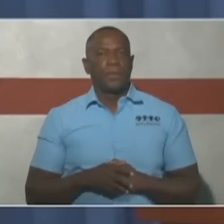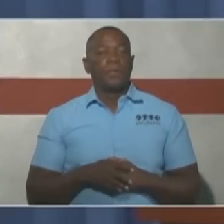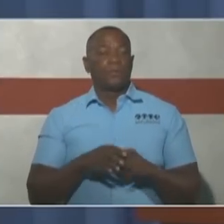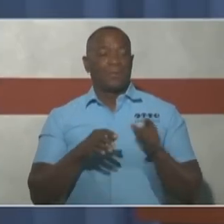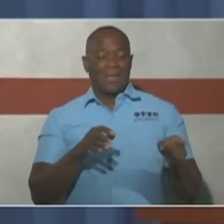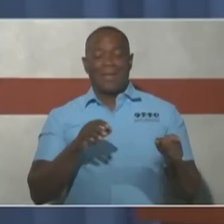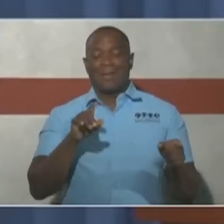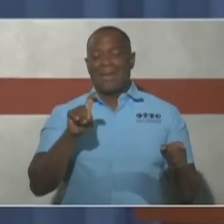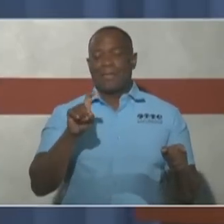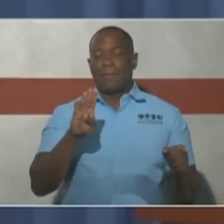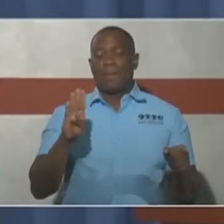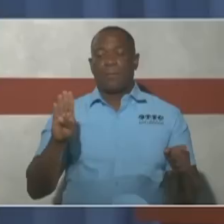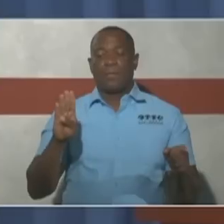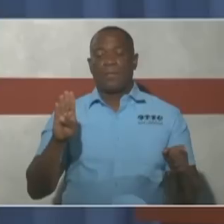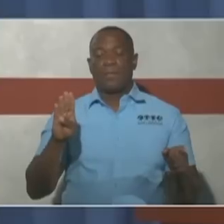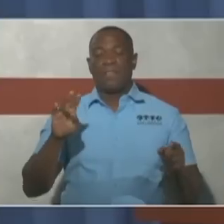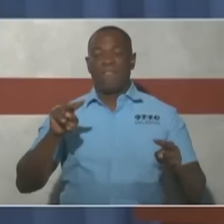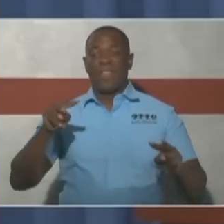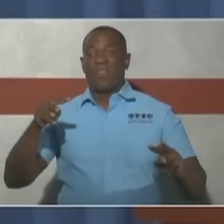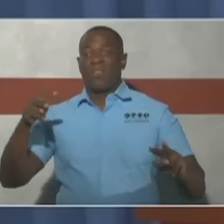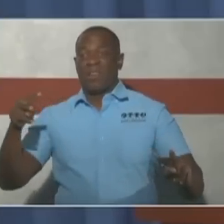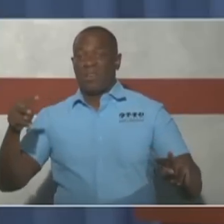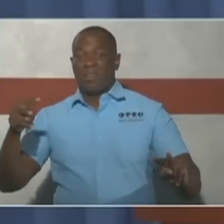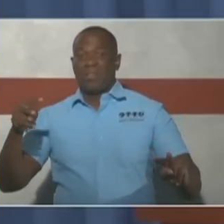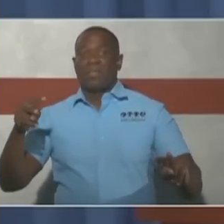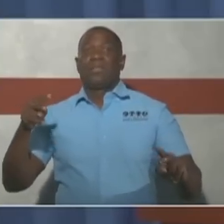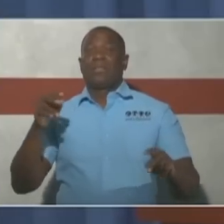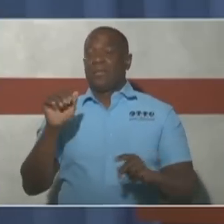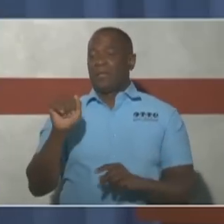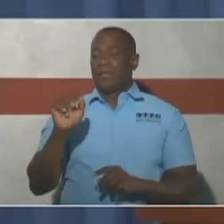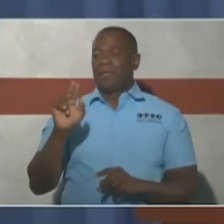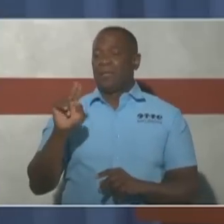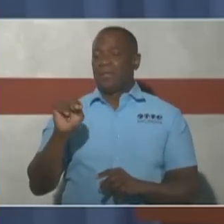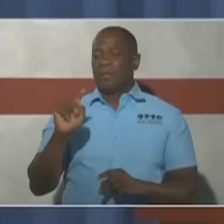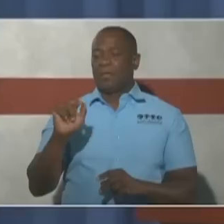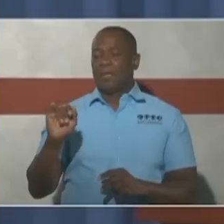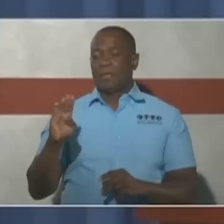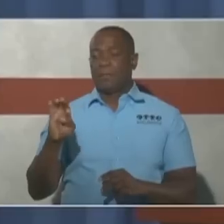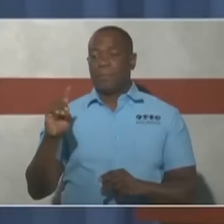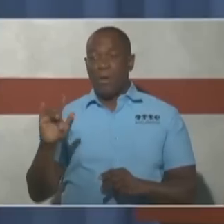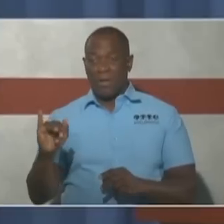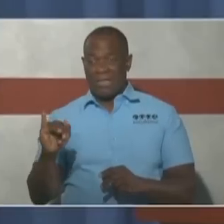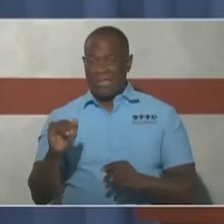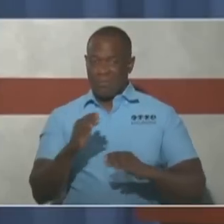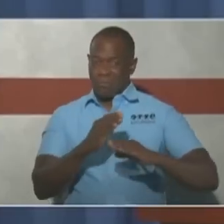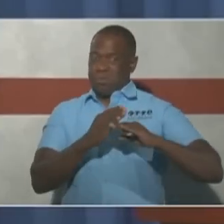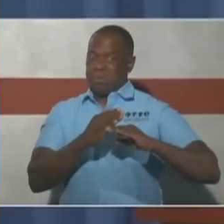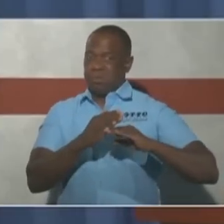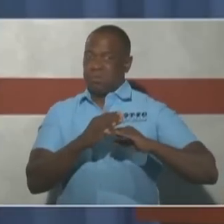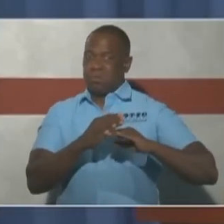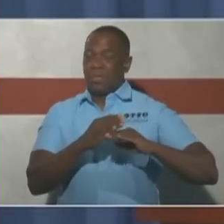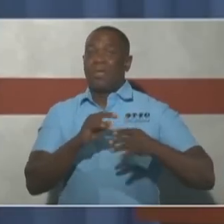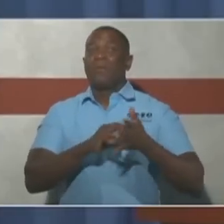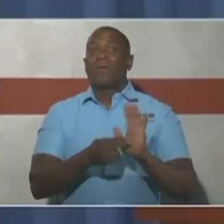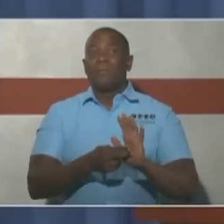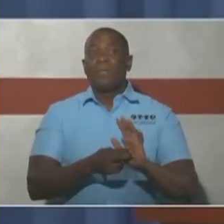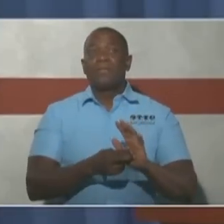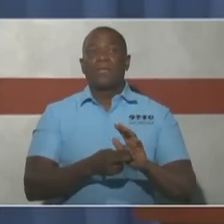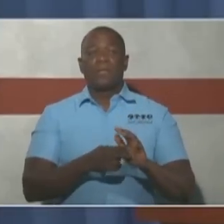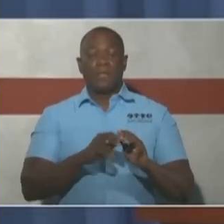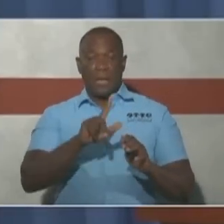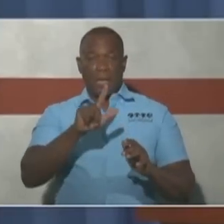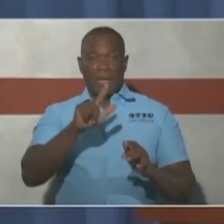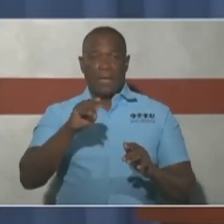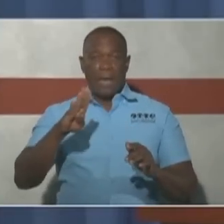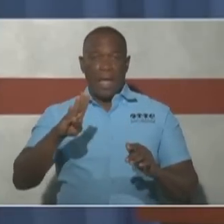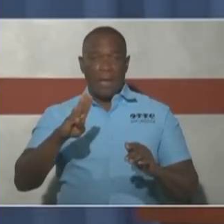the available data indicate also that XBB variants are the most antibody-resistant variants to date.